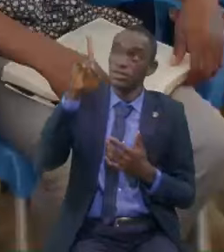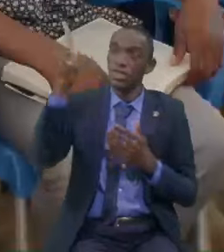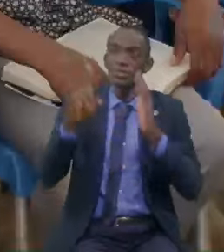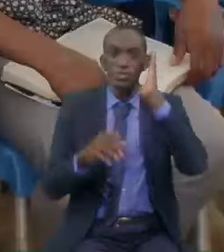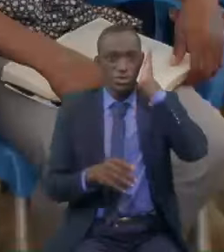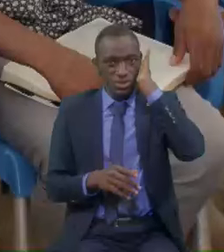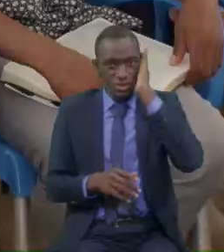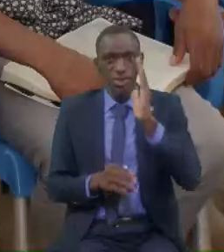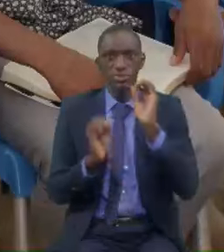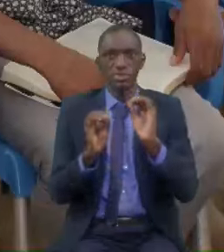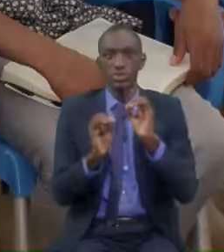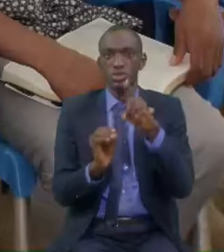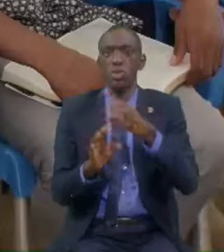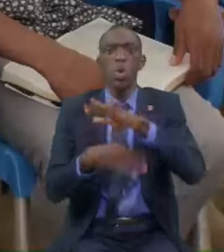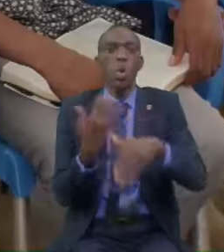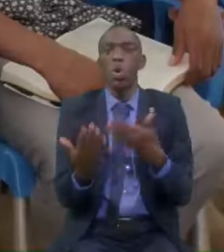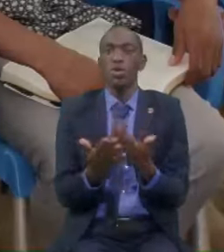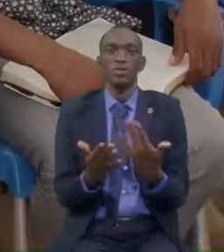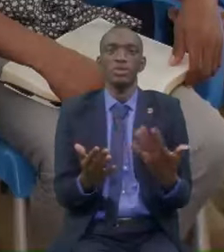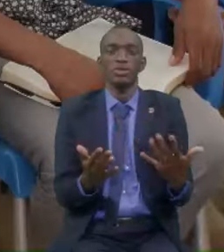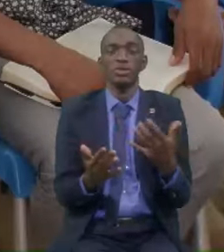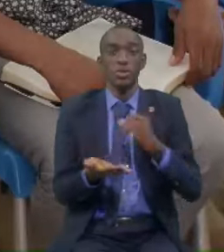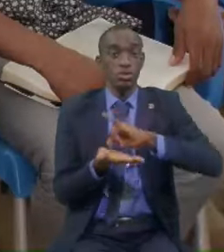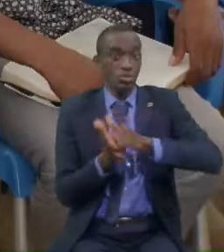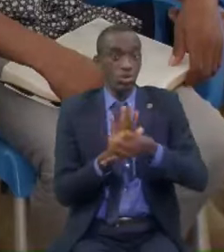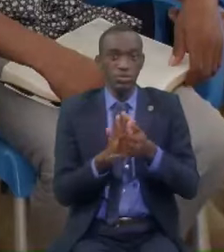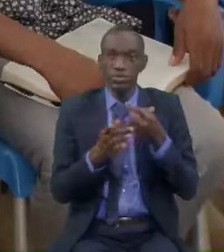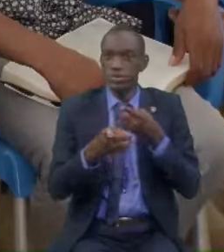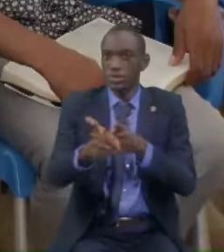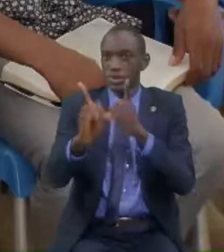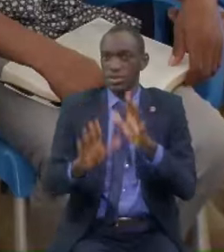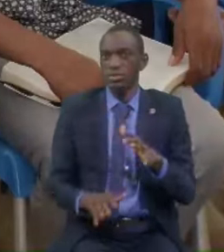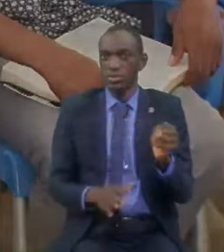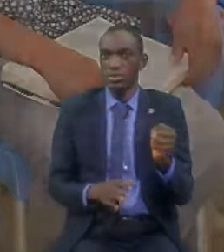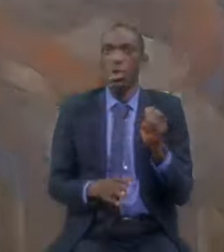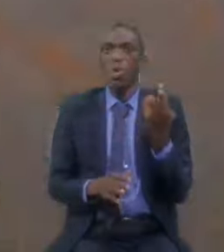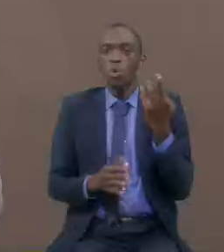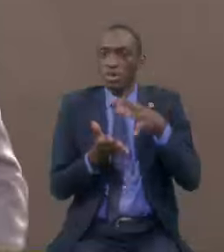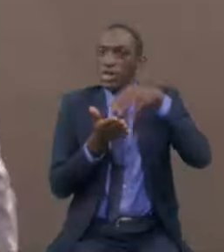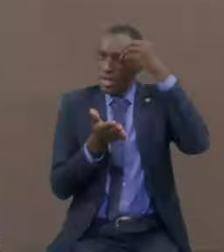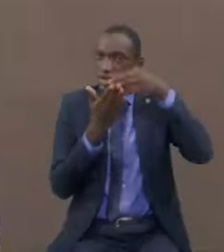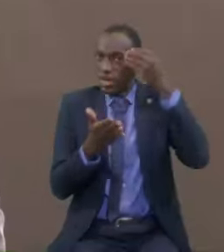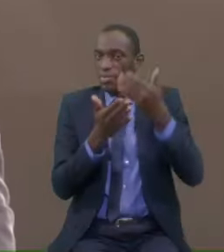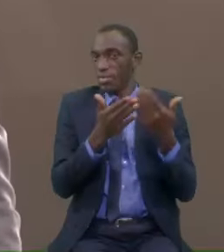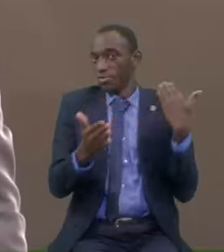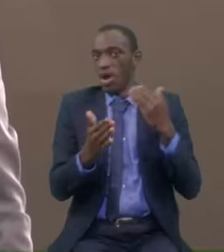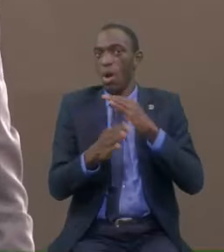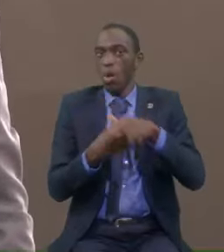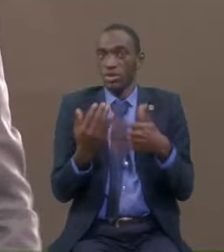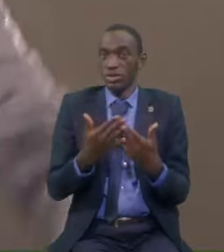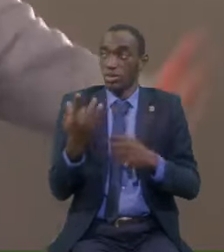things. Those disciples were taught all things when the Spirit came, that the